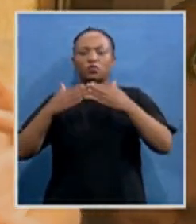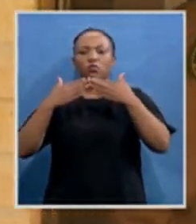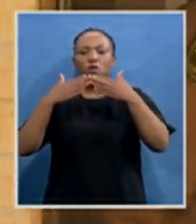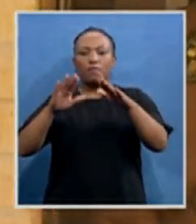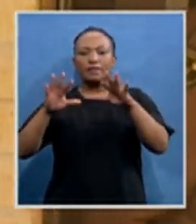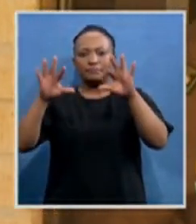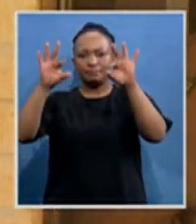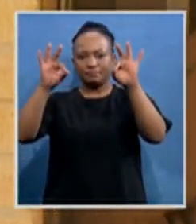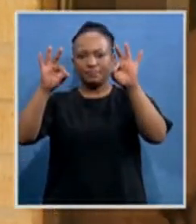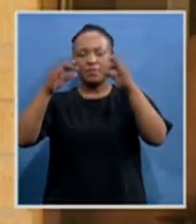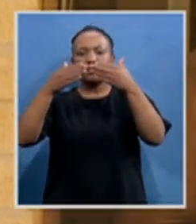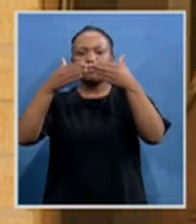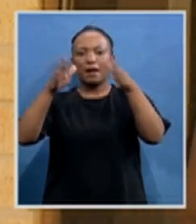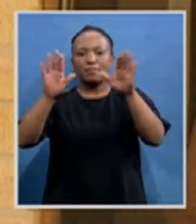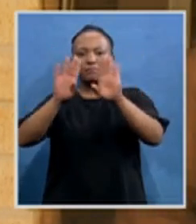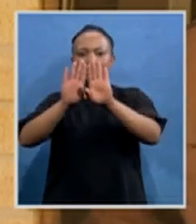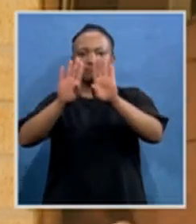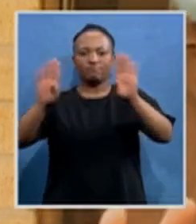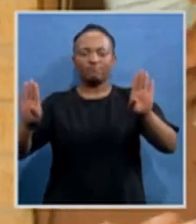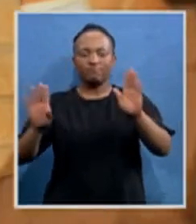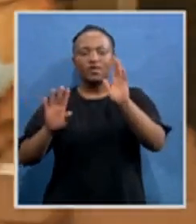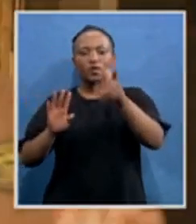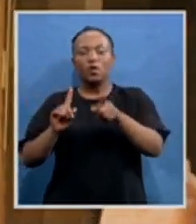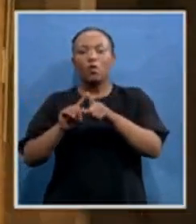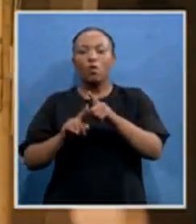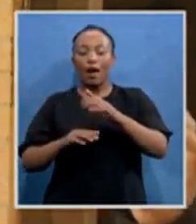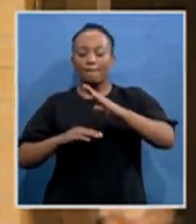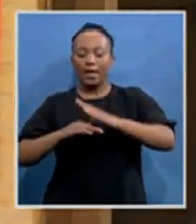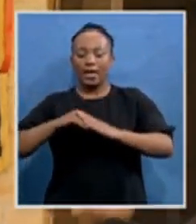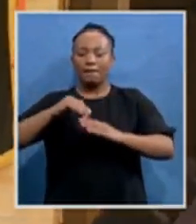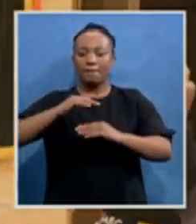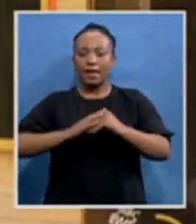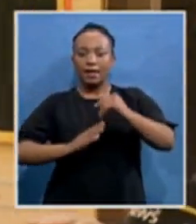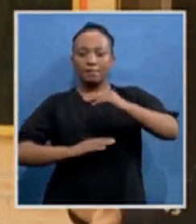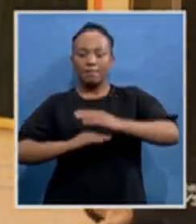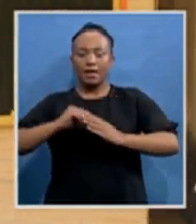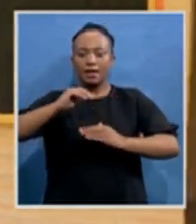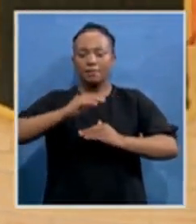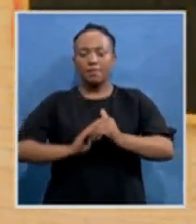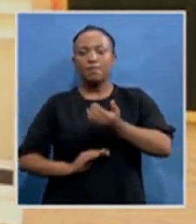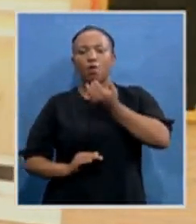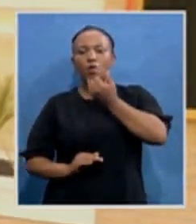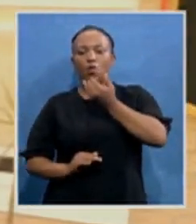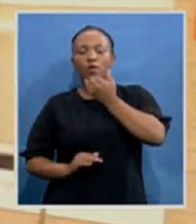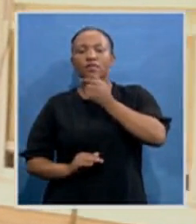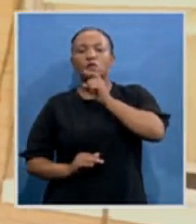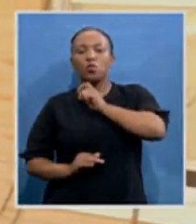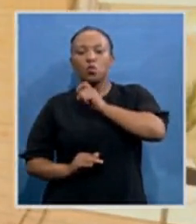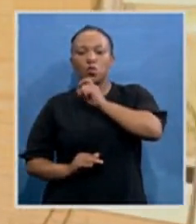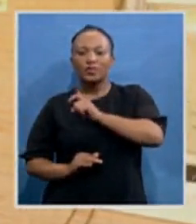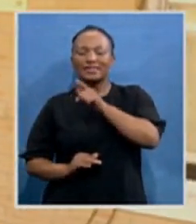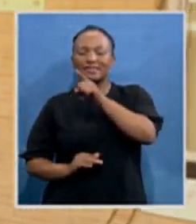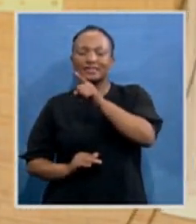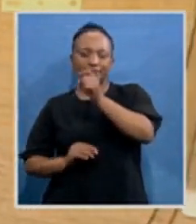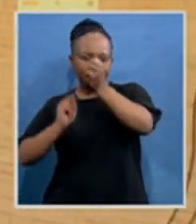that it was built brick by brick. Every part of it was built by using offender labor. And now I'm going to ask